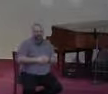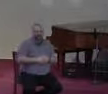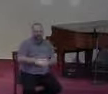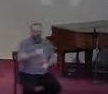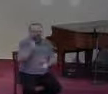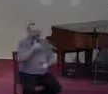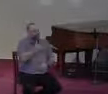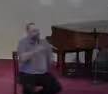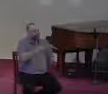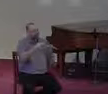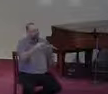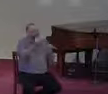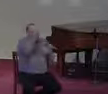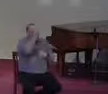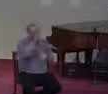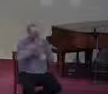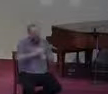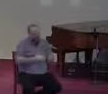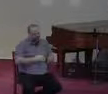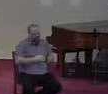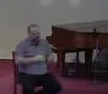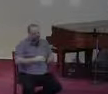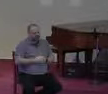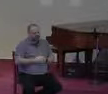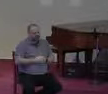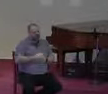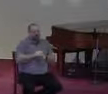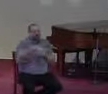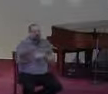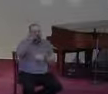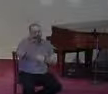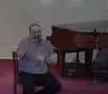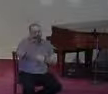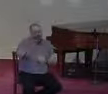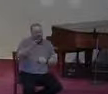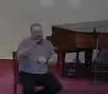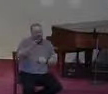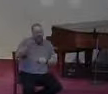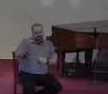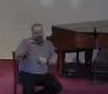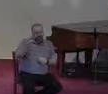We are the family of God. And